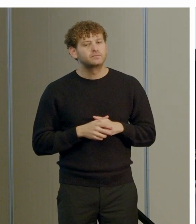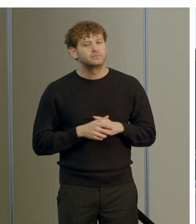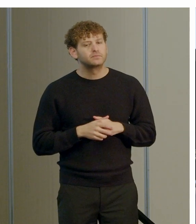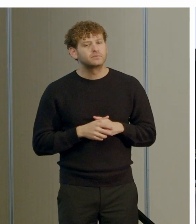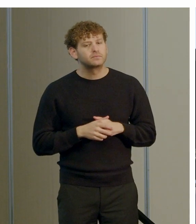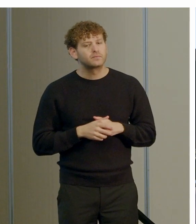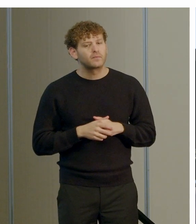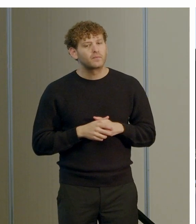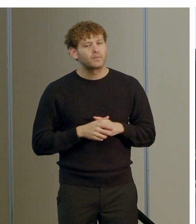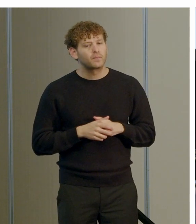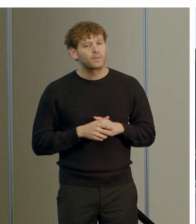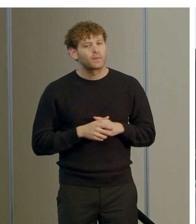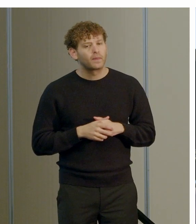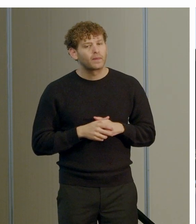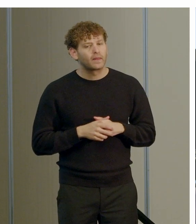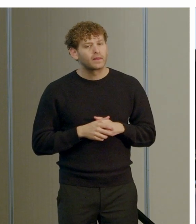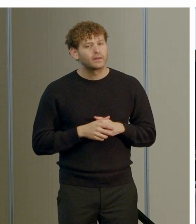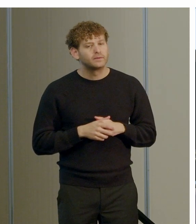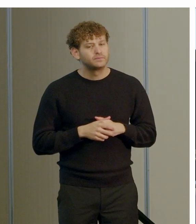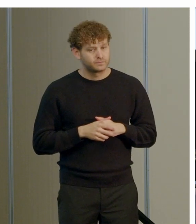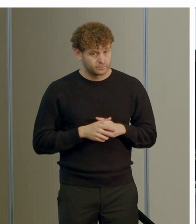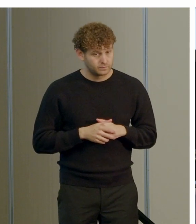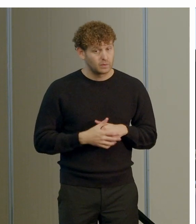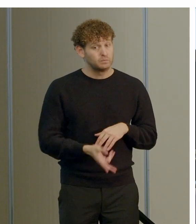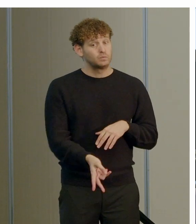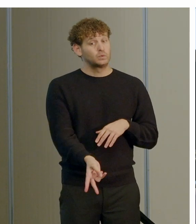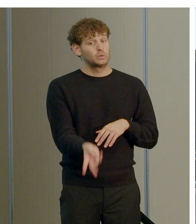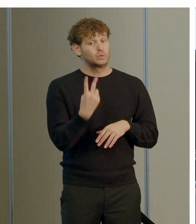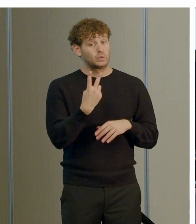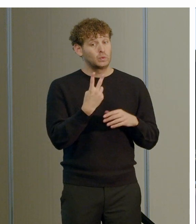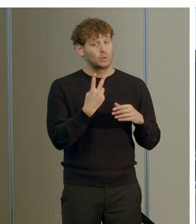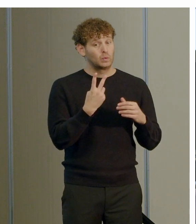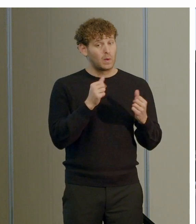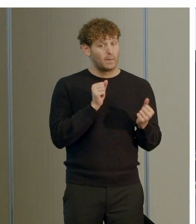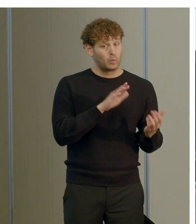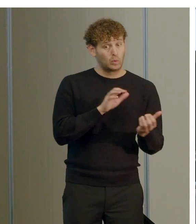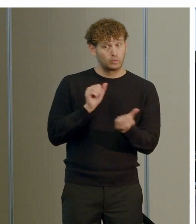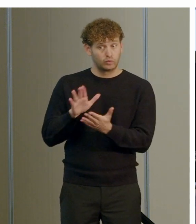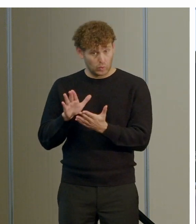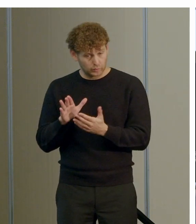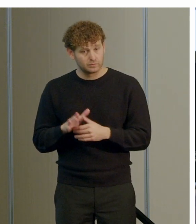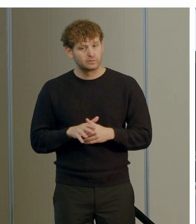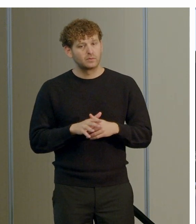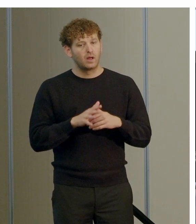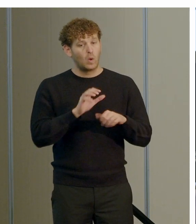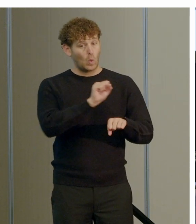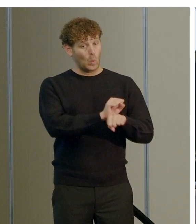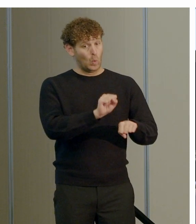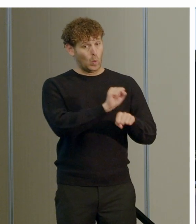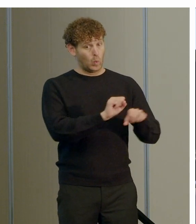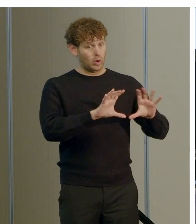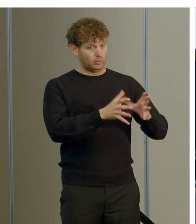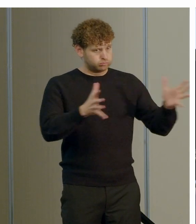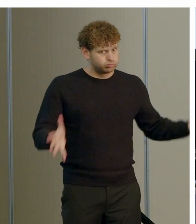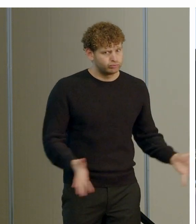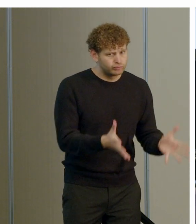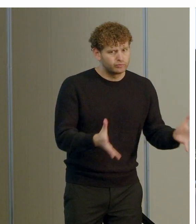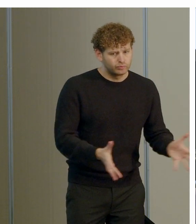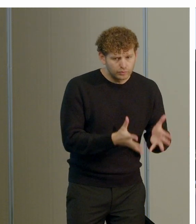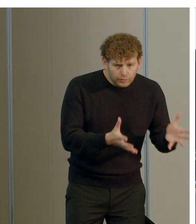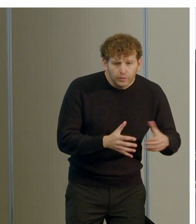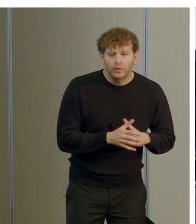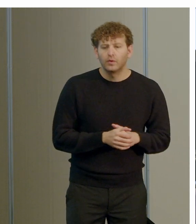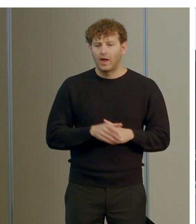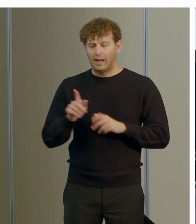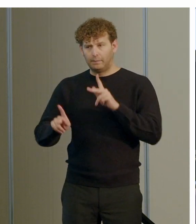equally important, really, enabling your workforce and enabling the public to consume the information. So I am